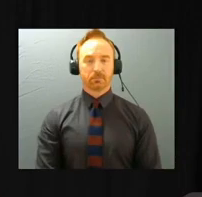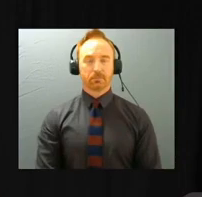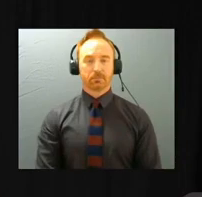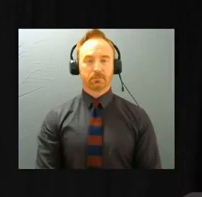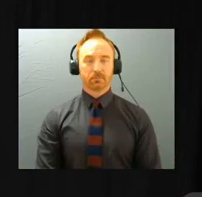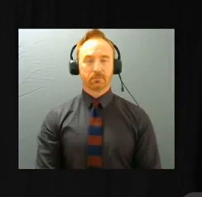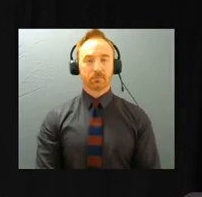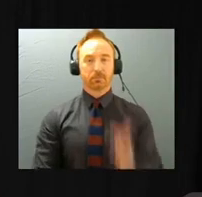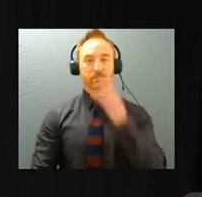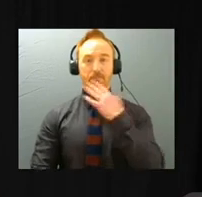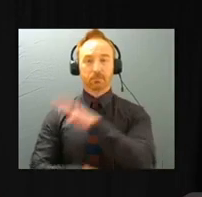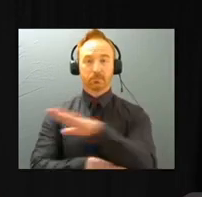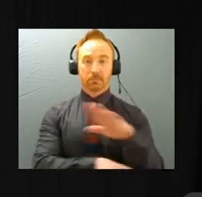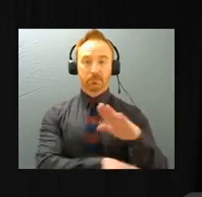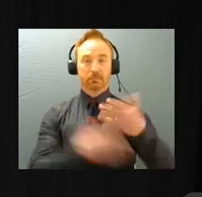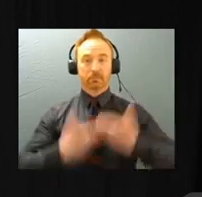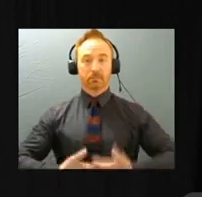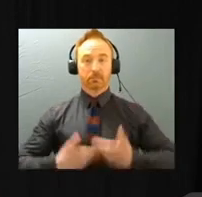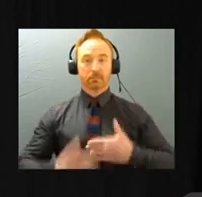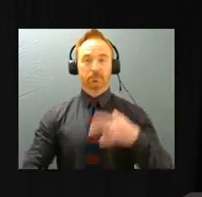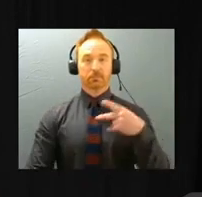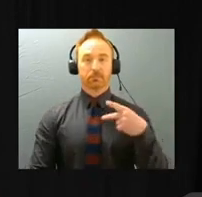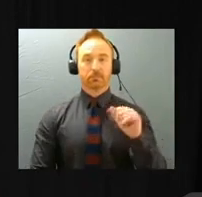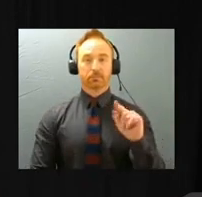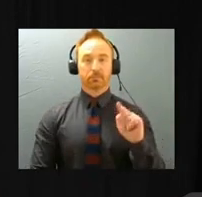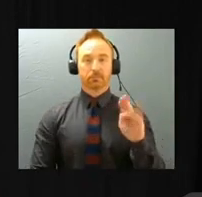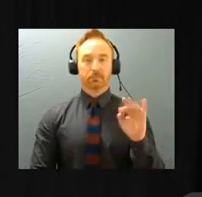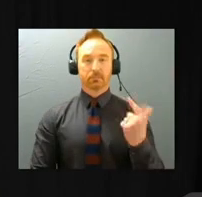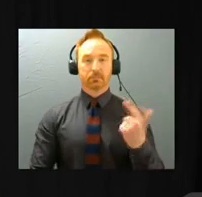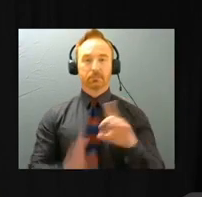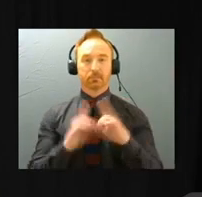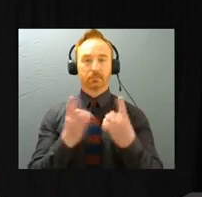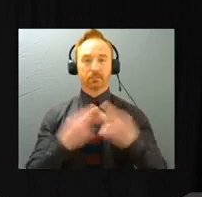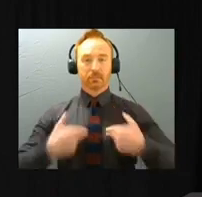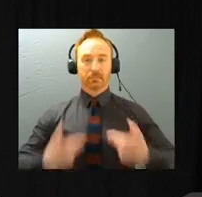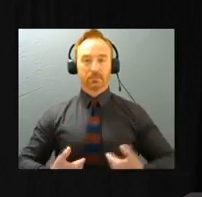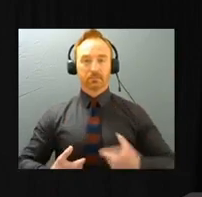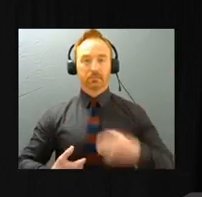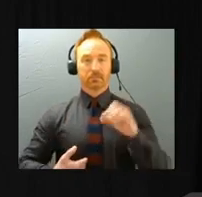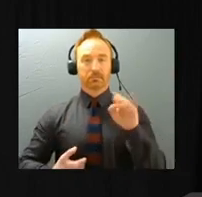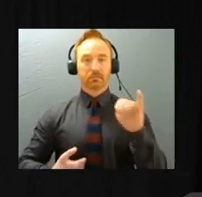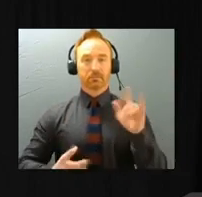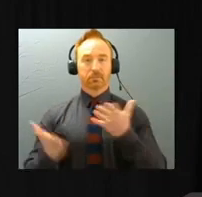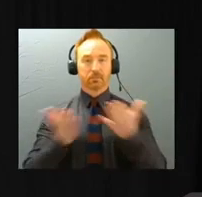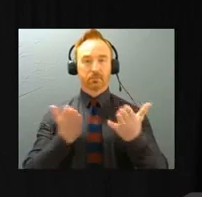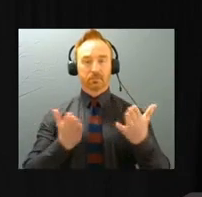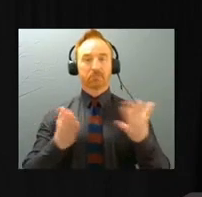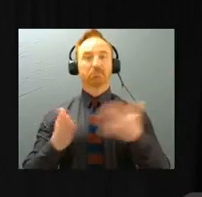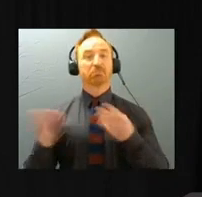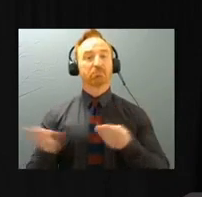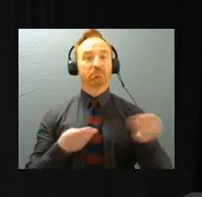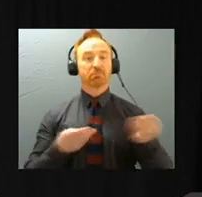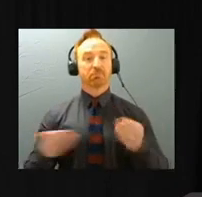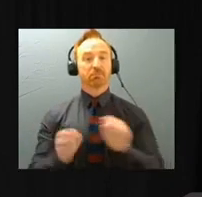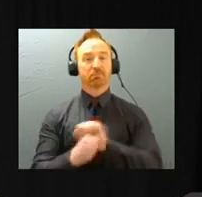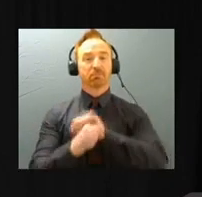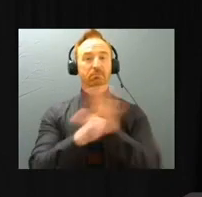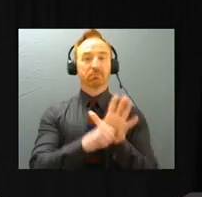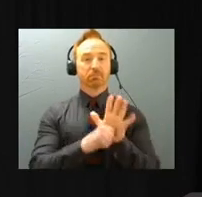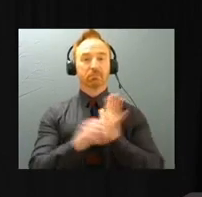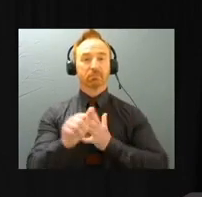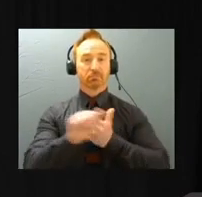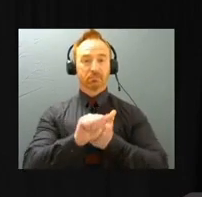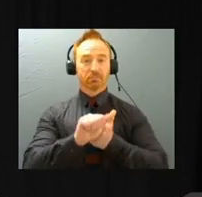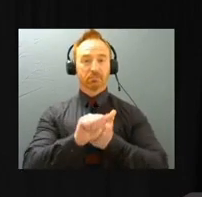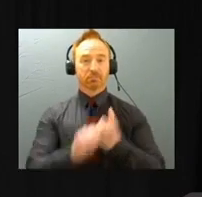Good afternoon. I'm Pat Living with the Department of Health and Social Services and moderator for the COVID-19 update for Tuesday, June 30th. We are